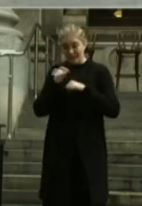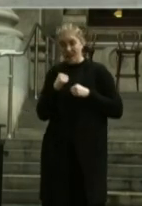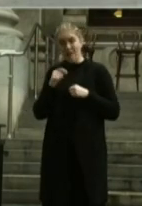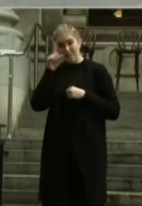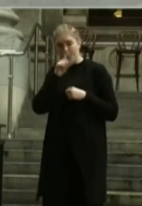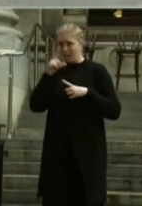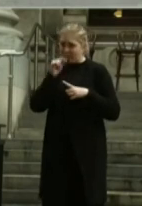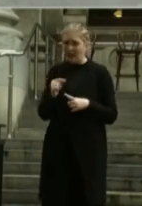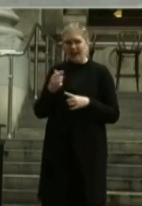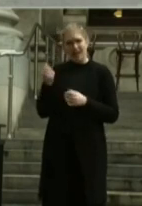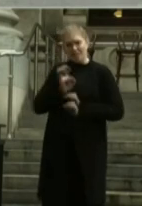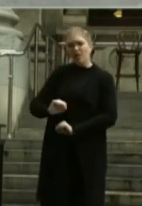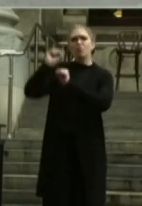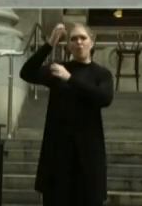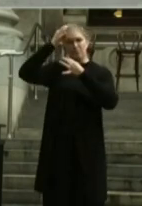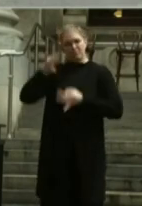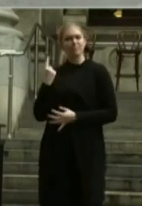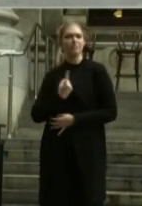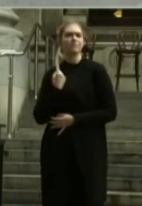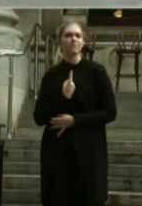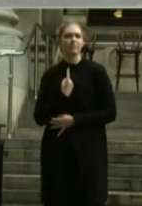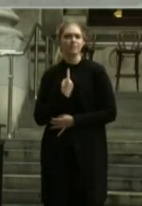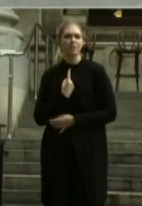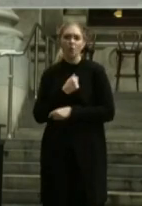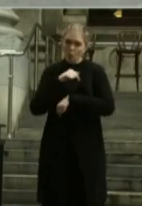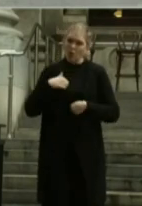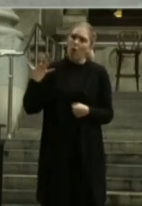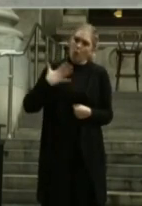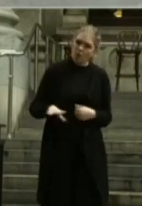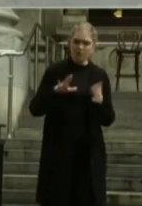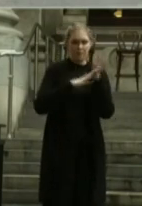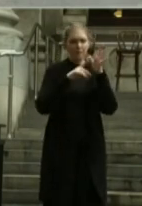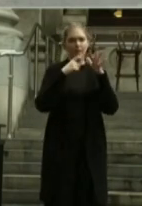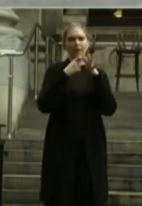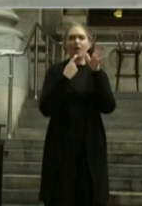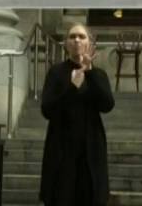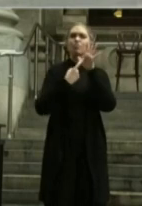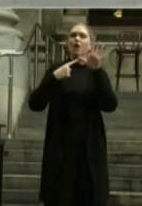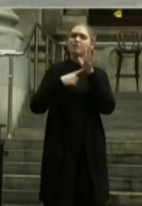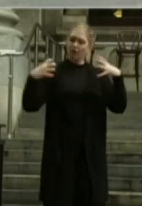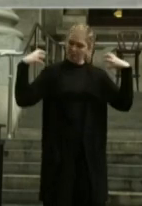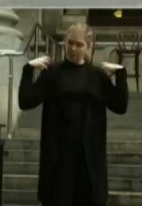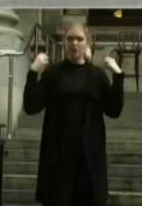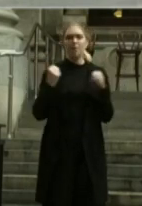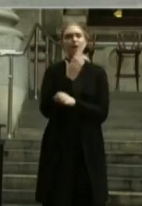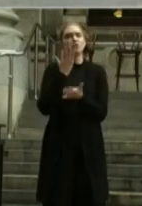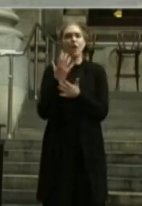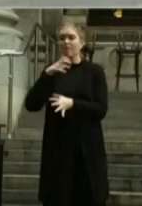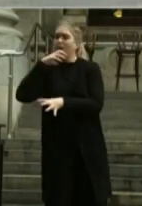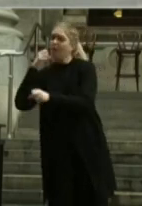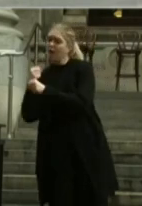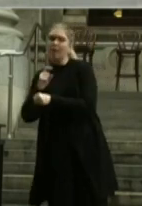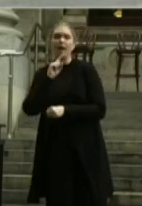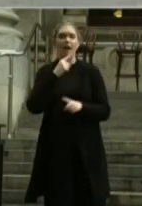self-determination. We seek a Makarrata Commission to supervise a process of agreement making between